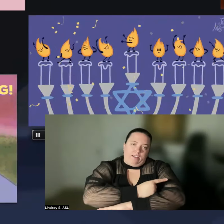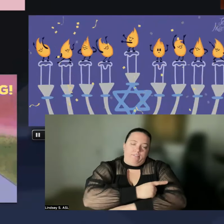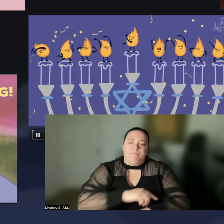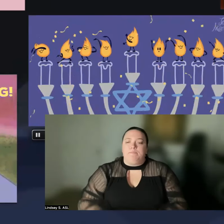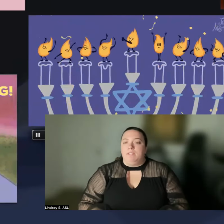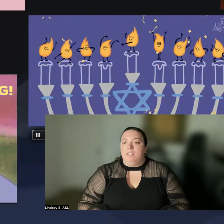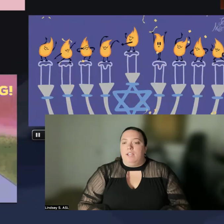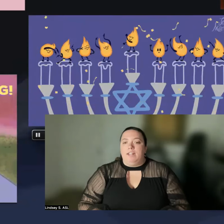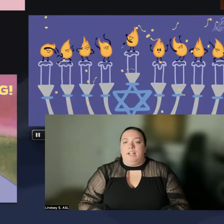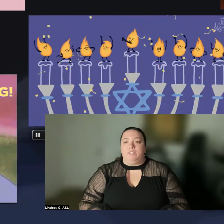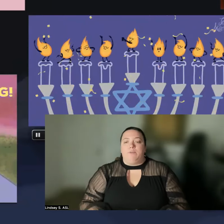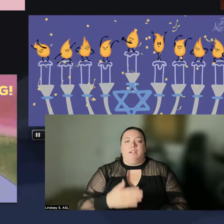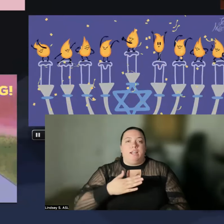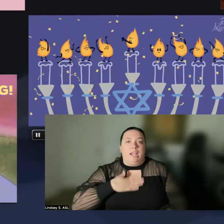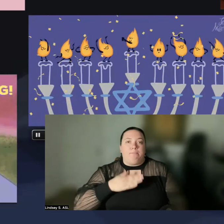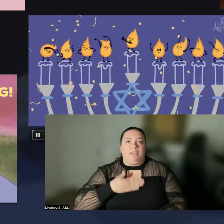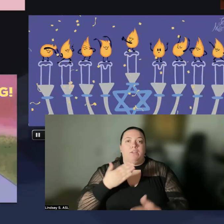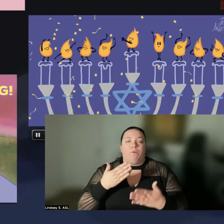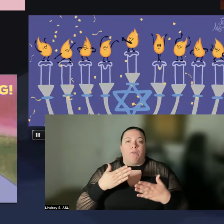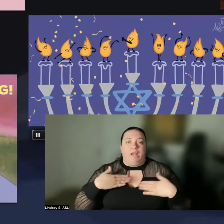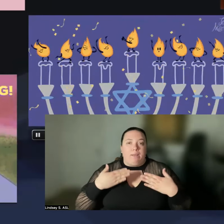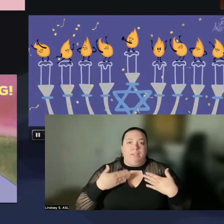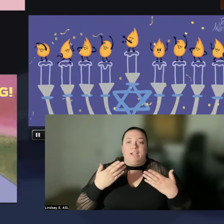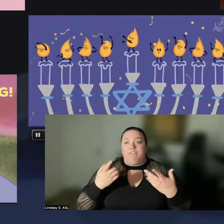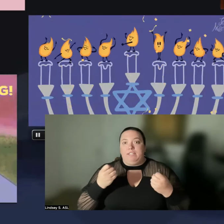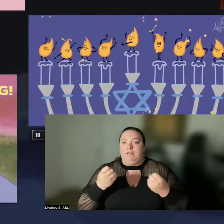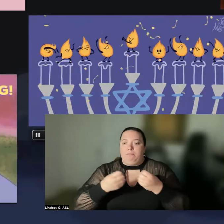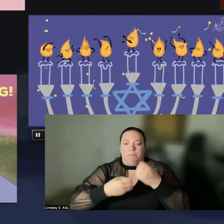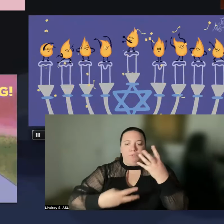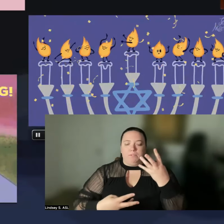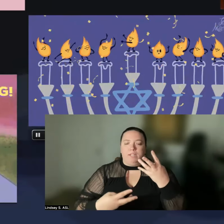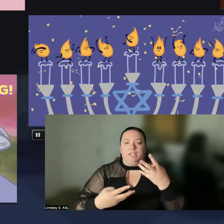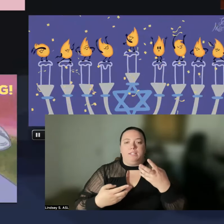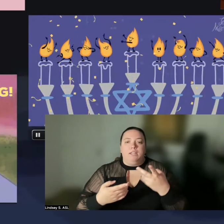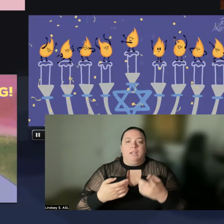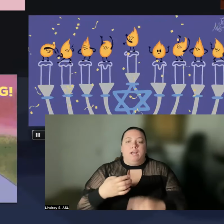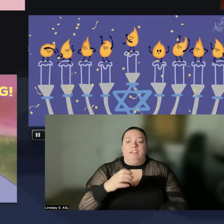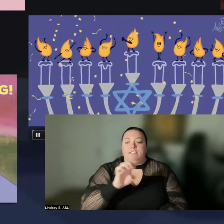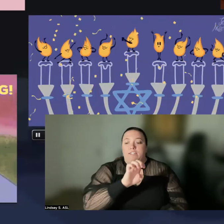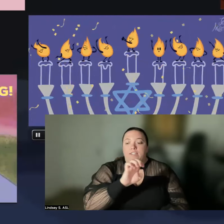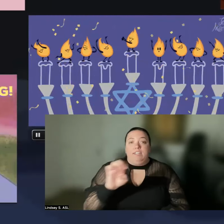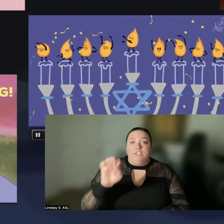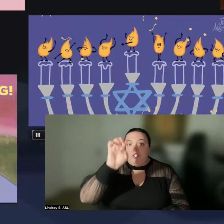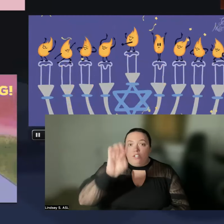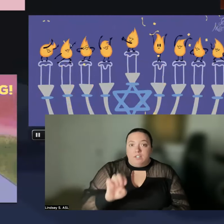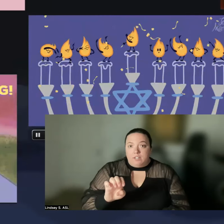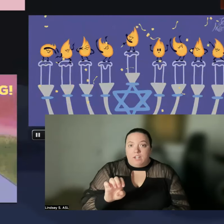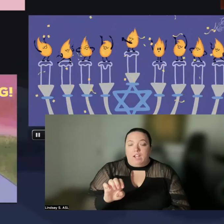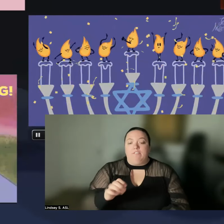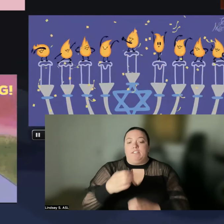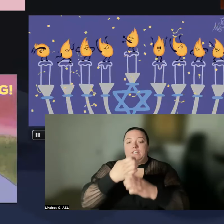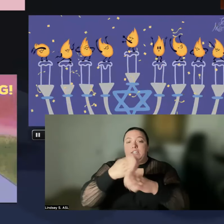Turkey Day. And last one, happy or happy. I've seen multiple signs. I've seen